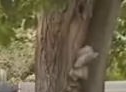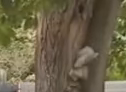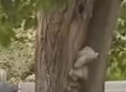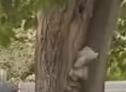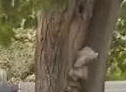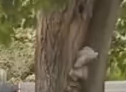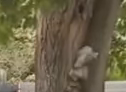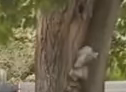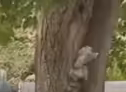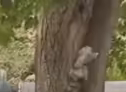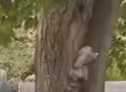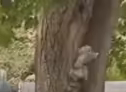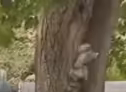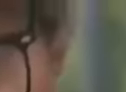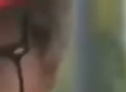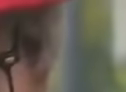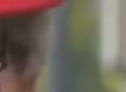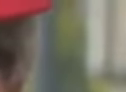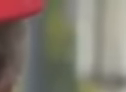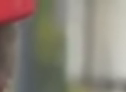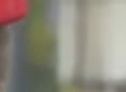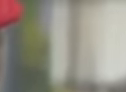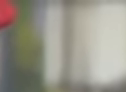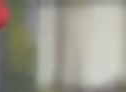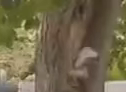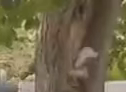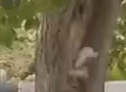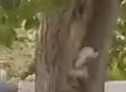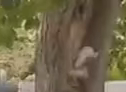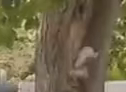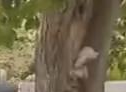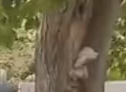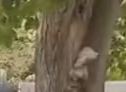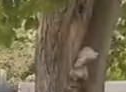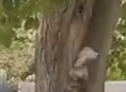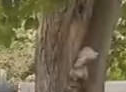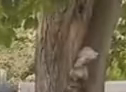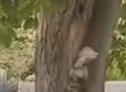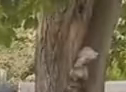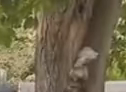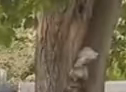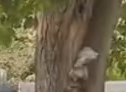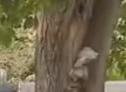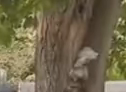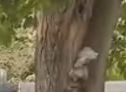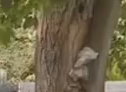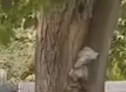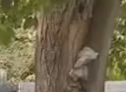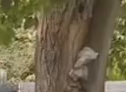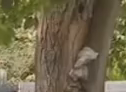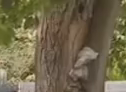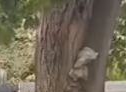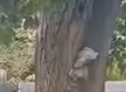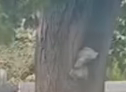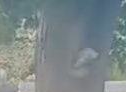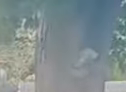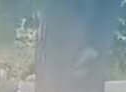The senior citizen asking all you, stop putting us at risk. Save lives, be wise, and sanitize.